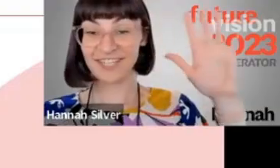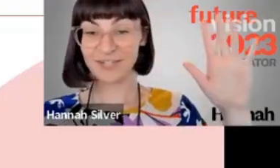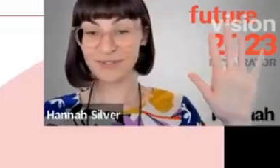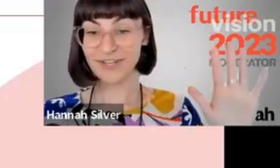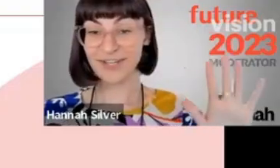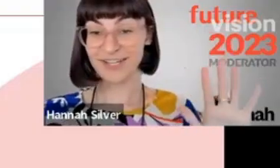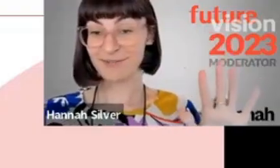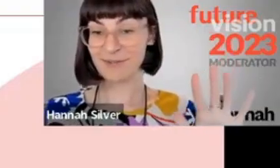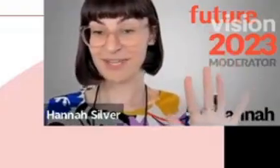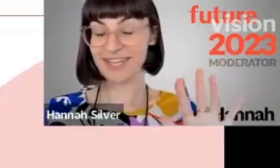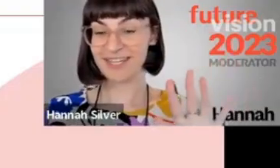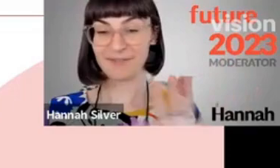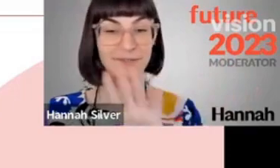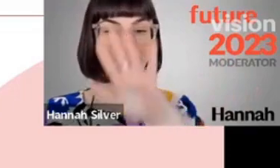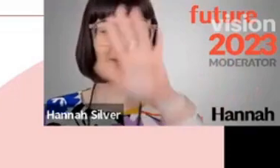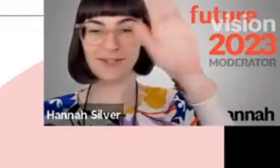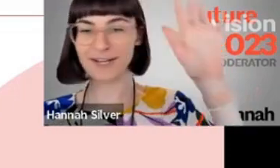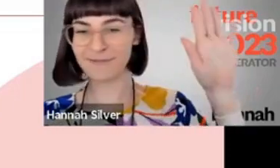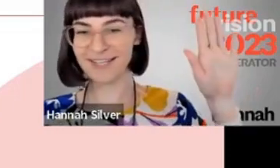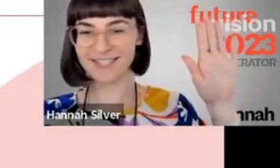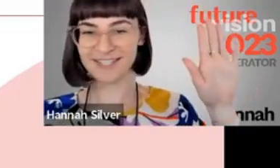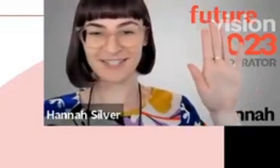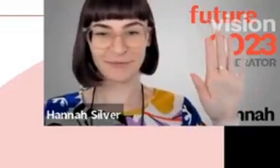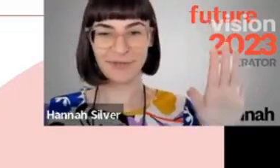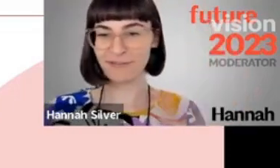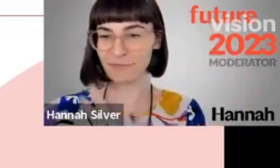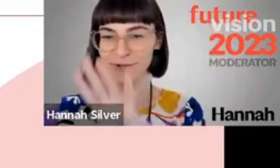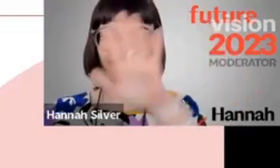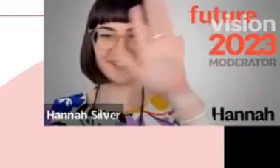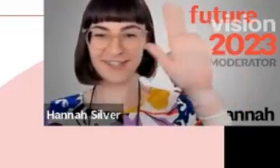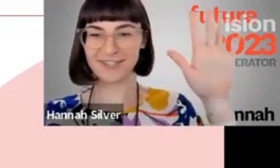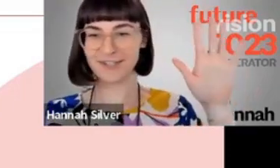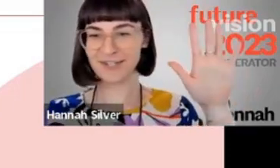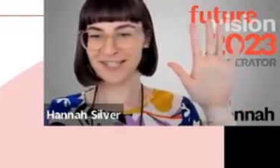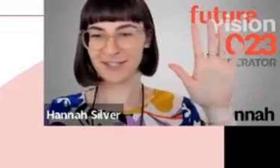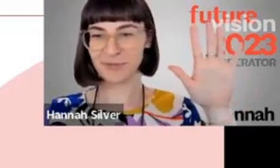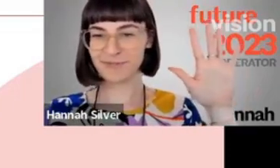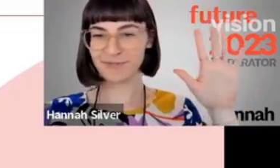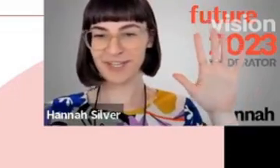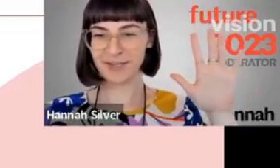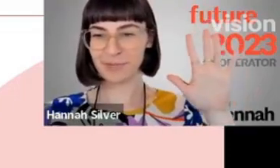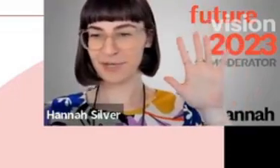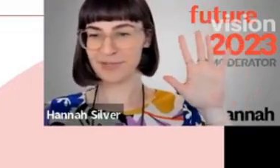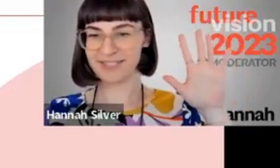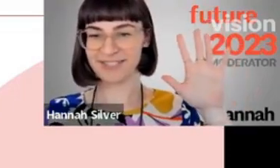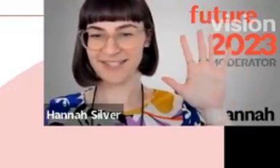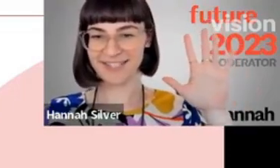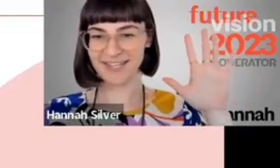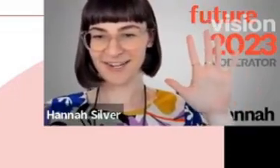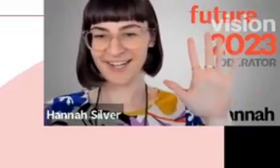get videos on if you can. Even if you're in your office, we'll have more of us on the screen. It'll be fun, I